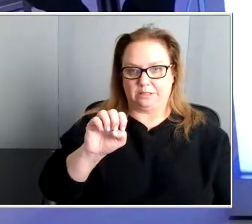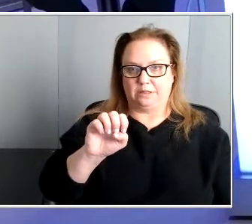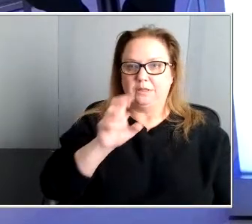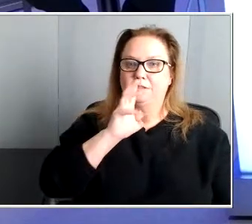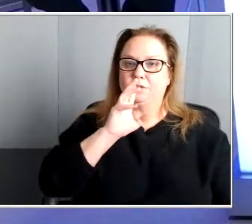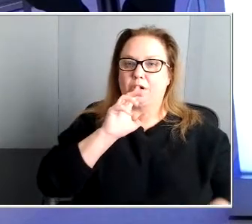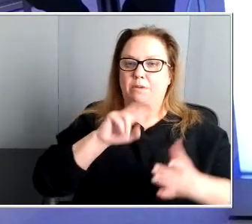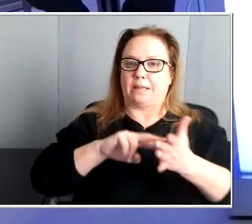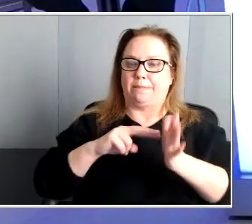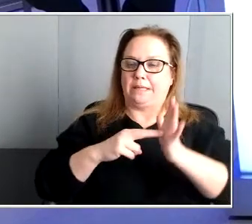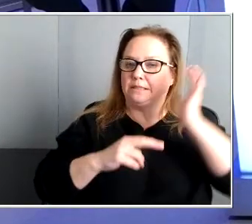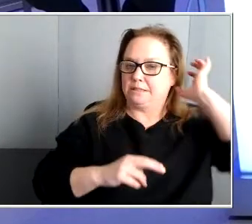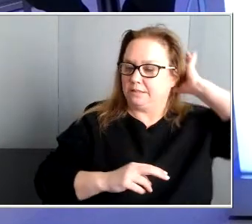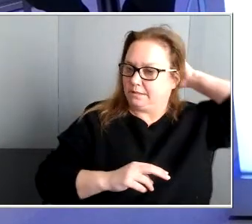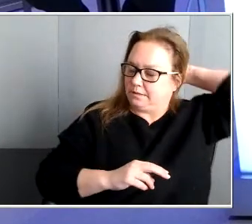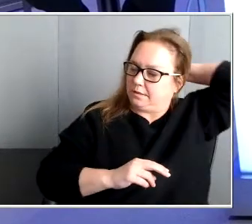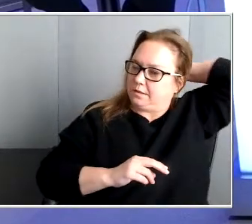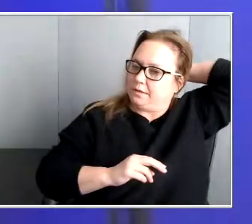that means, because that's so